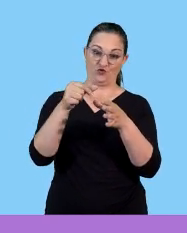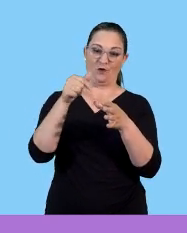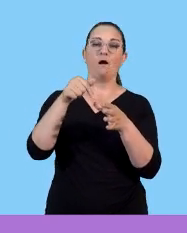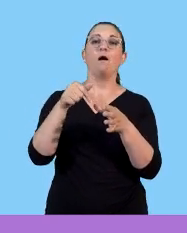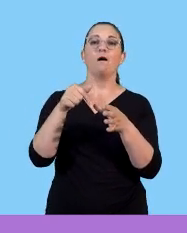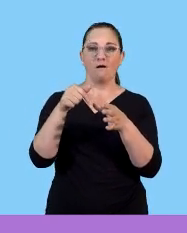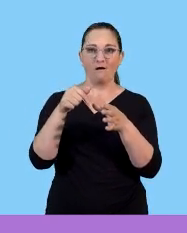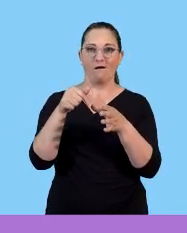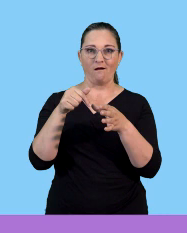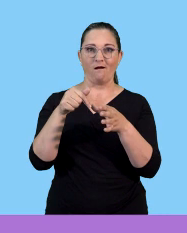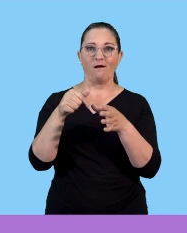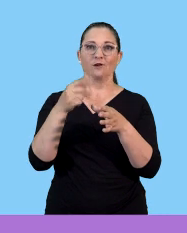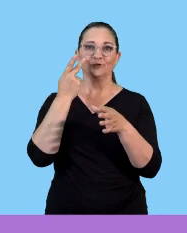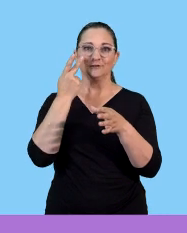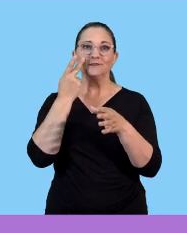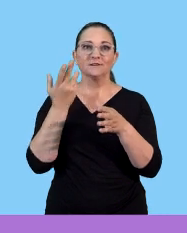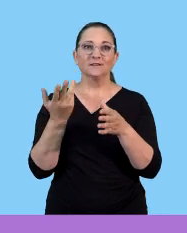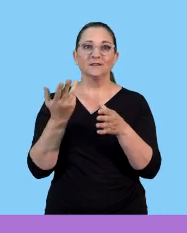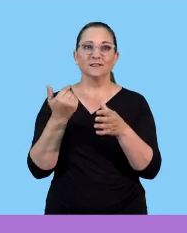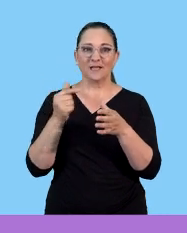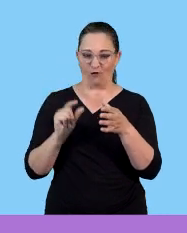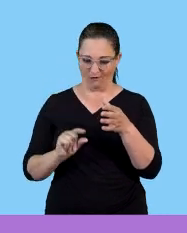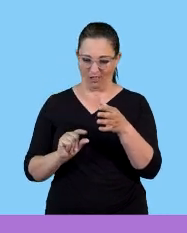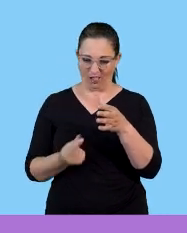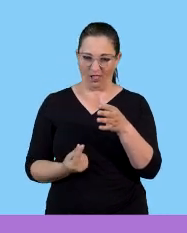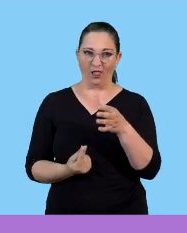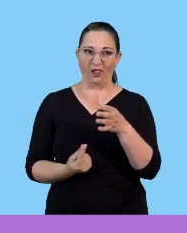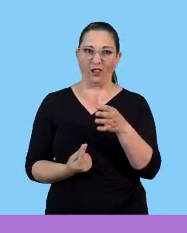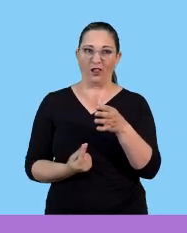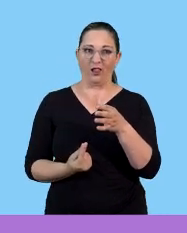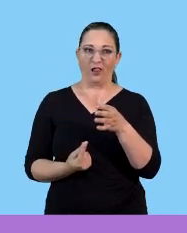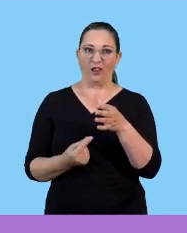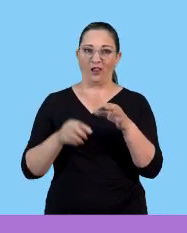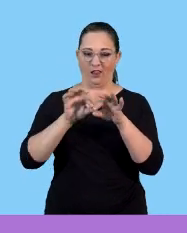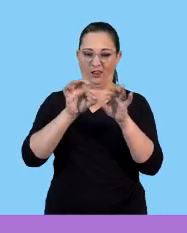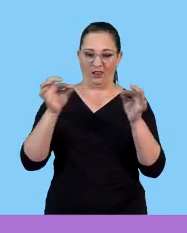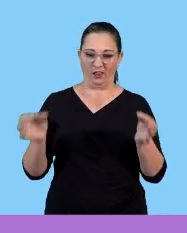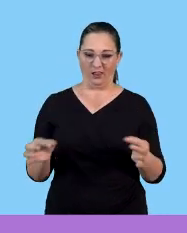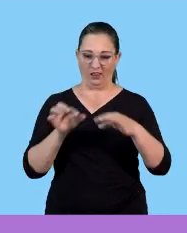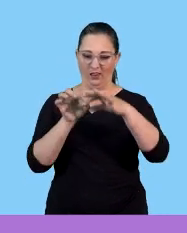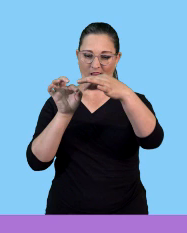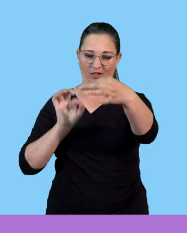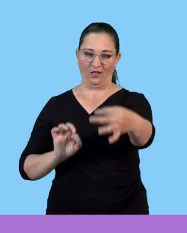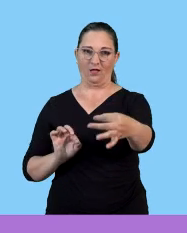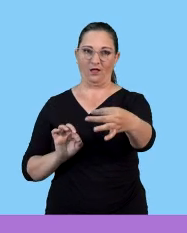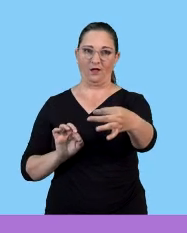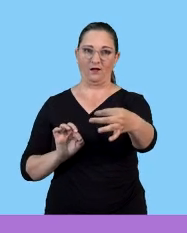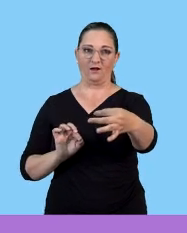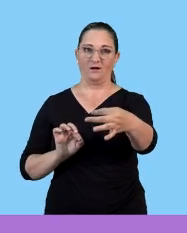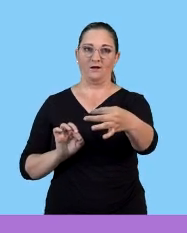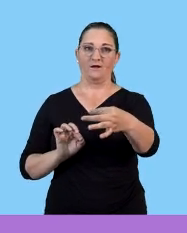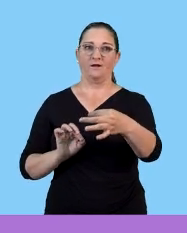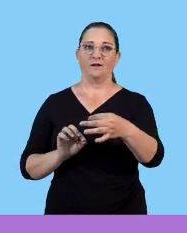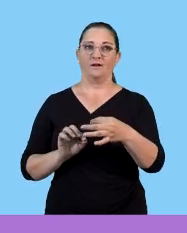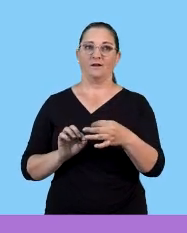one. There it is, there at the bottom. Do you see what we're doing there? We're taking that screw, we're taking the two larger bars, this one and that